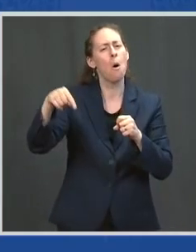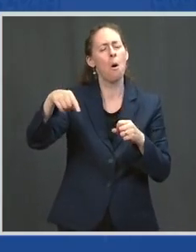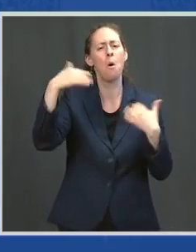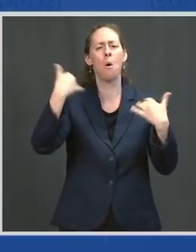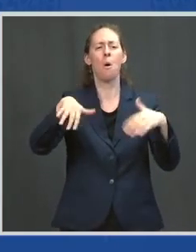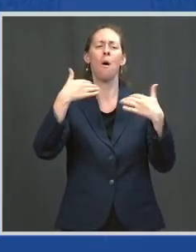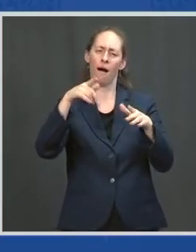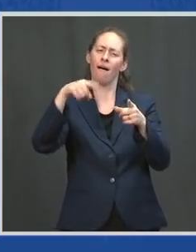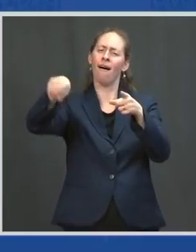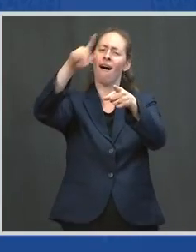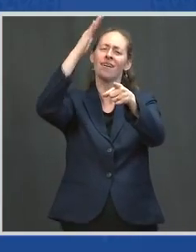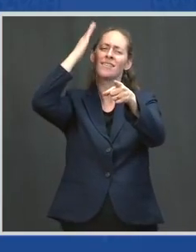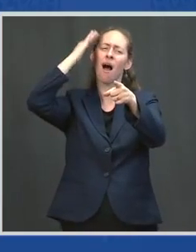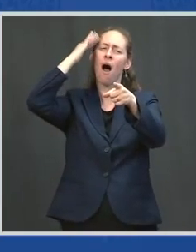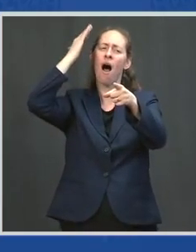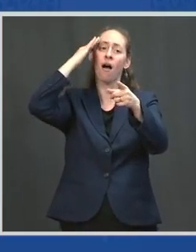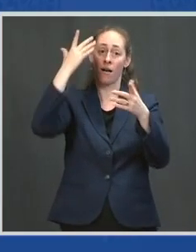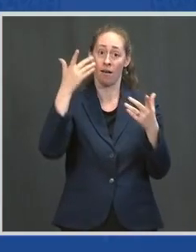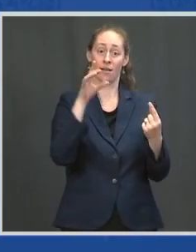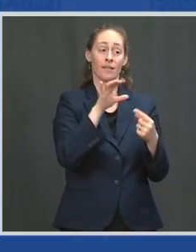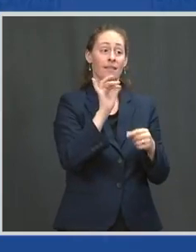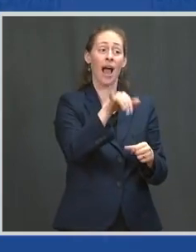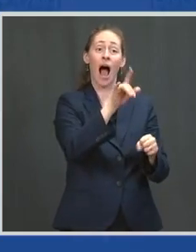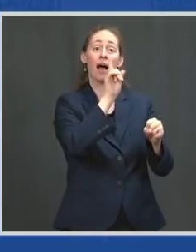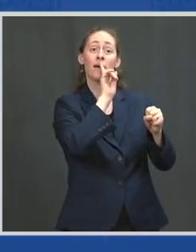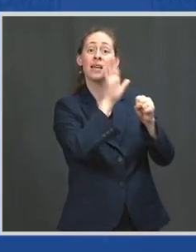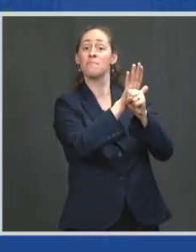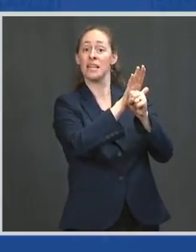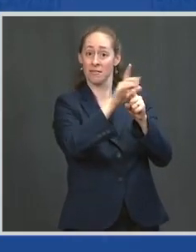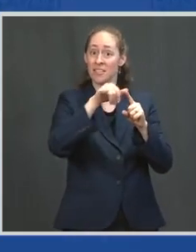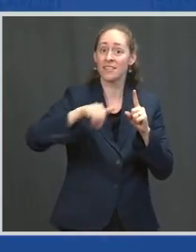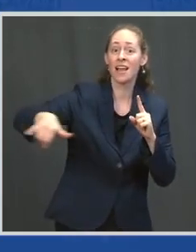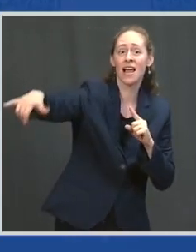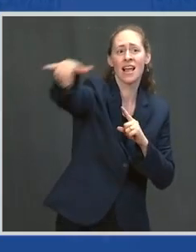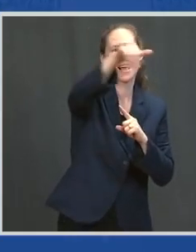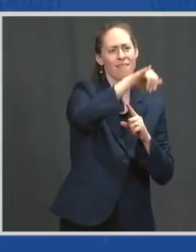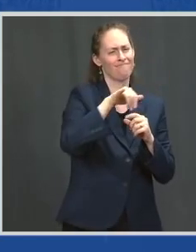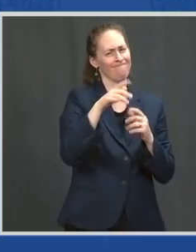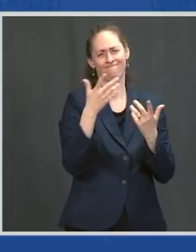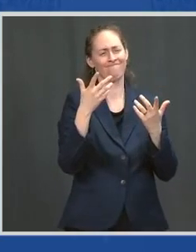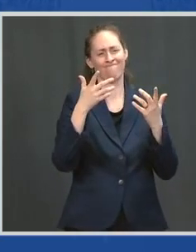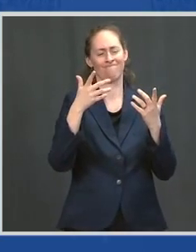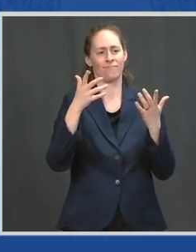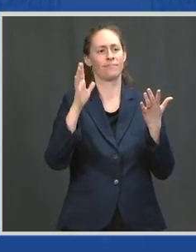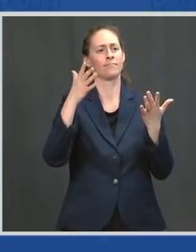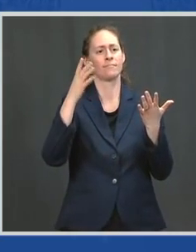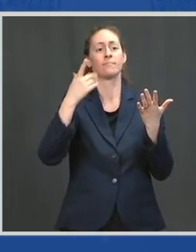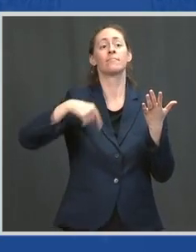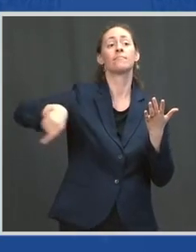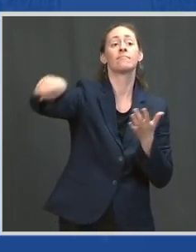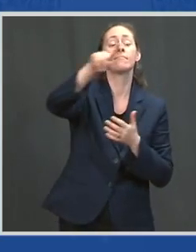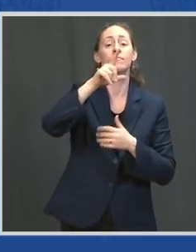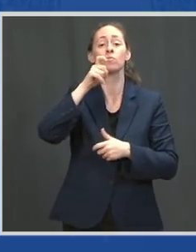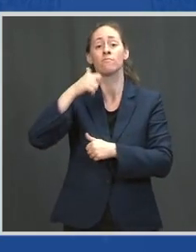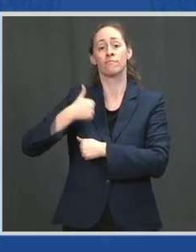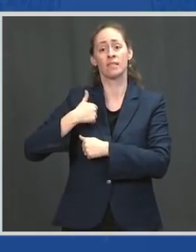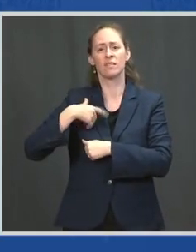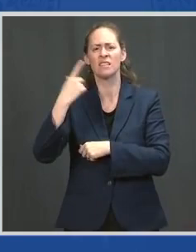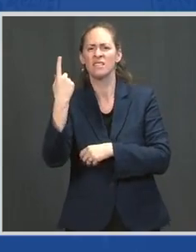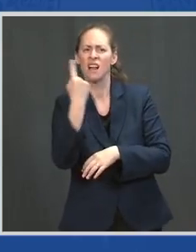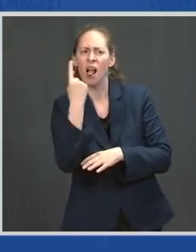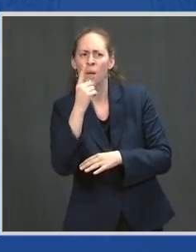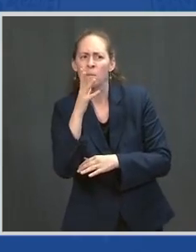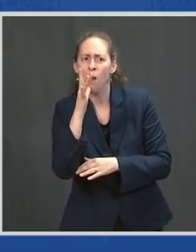certainly isn't unique. And veterans and single parents, first-generation students, refugees,